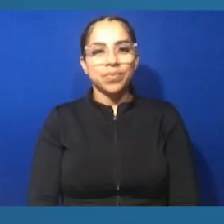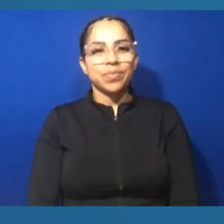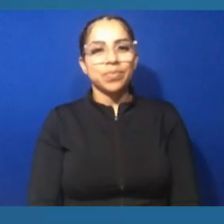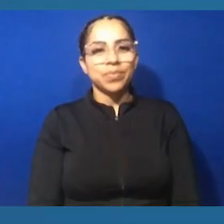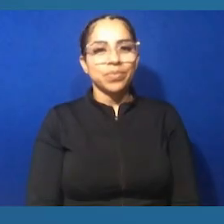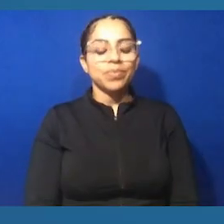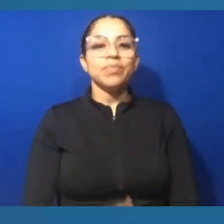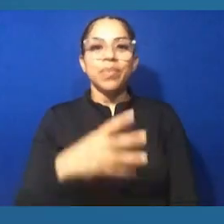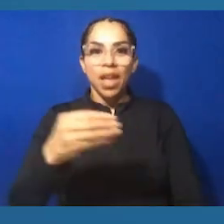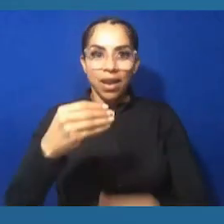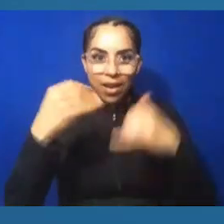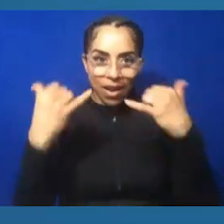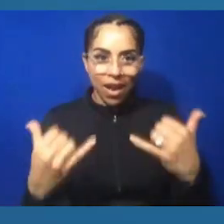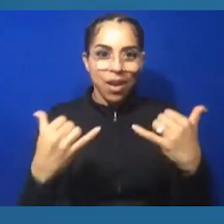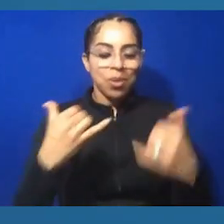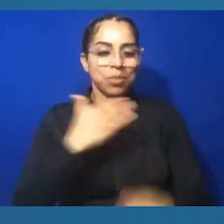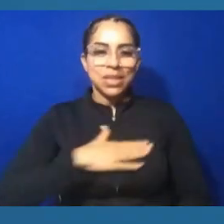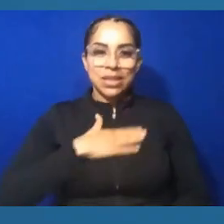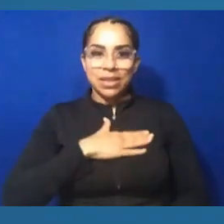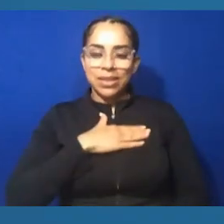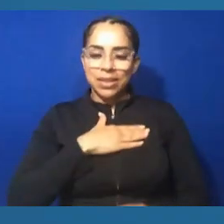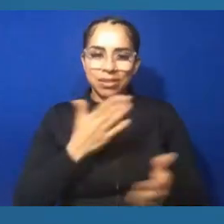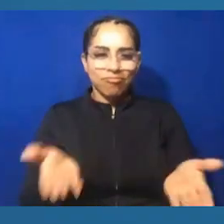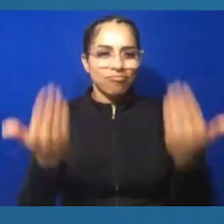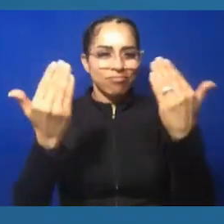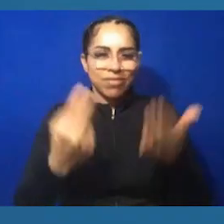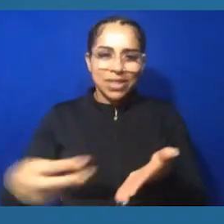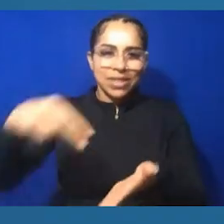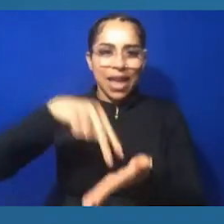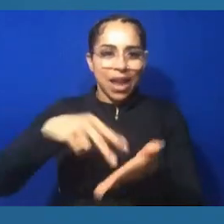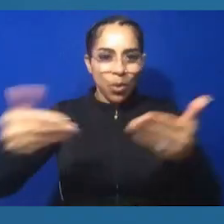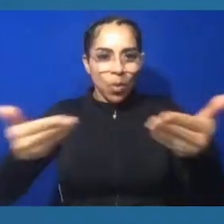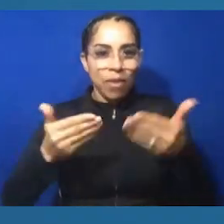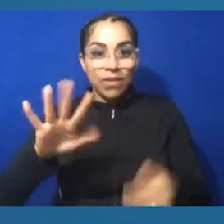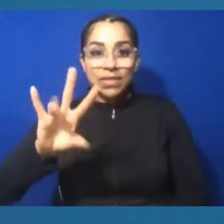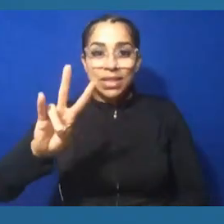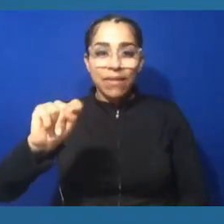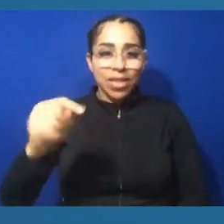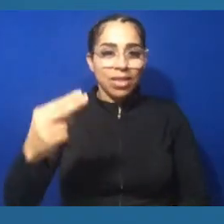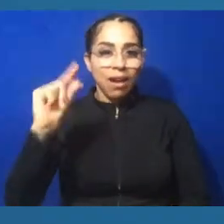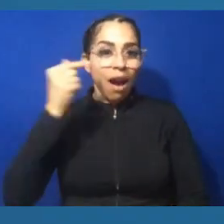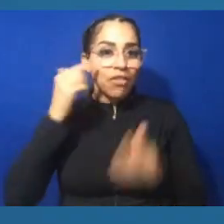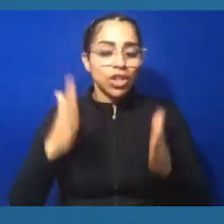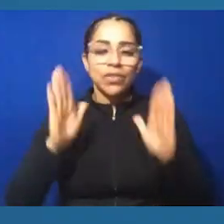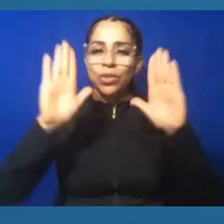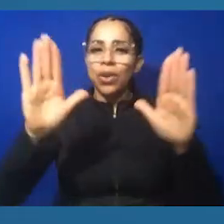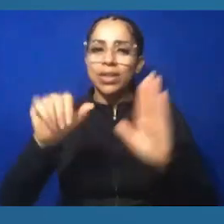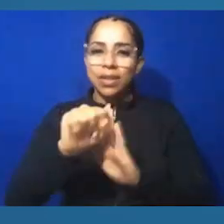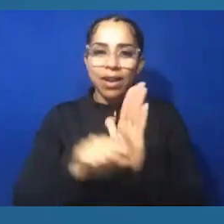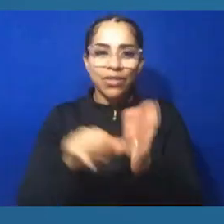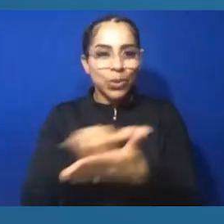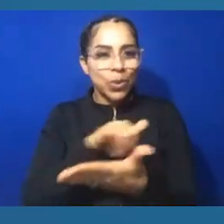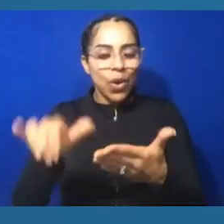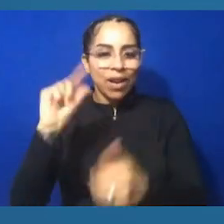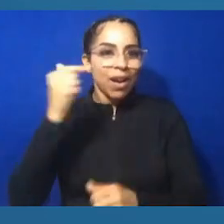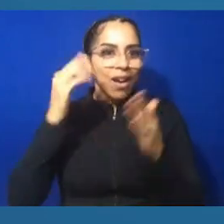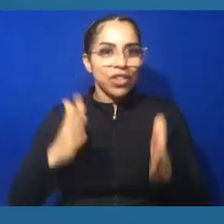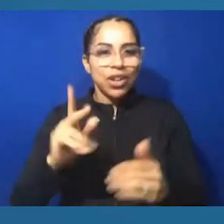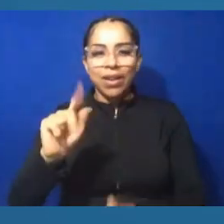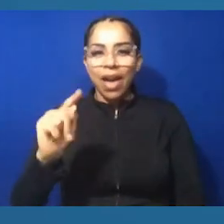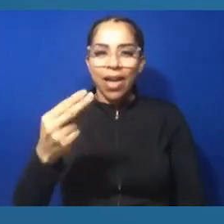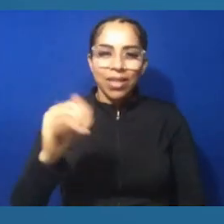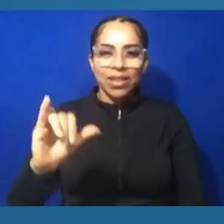And now, please stand and welcome the 57th Governor of the great state of New York, Governor Kathy Hochul.